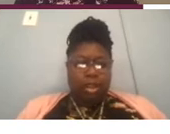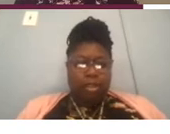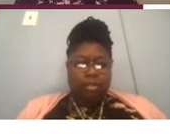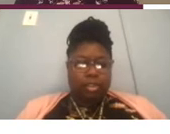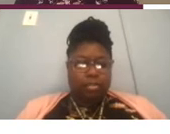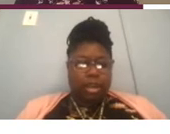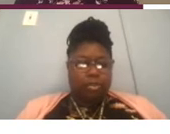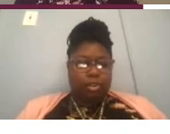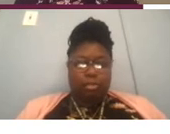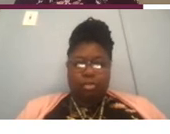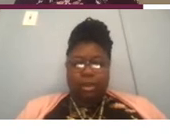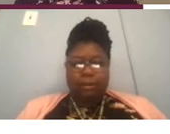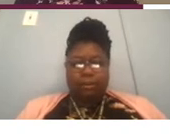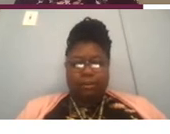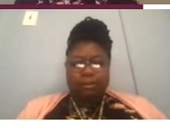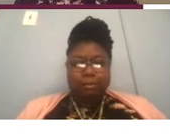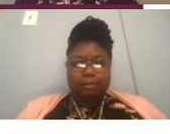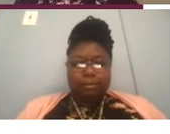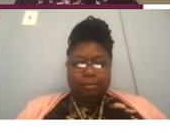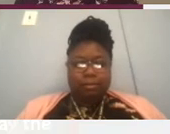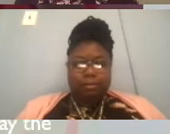and the last one is a pineswood milkweed.